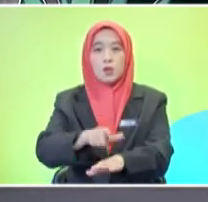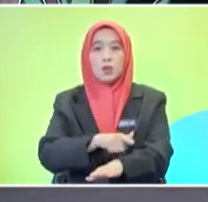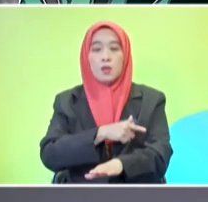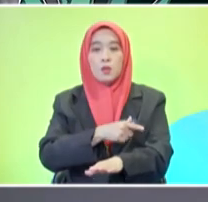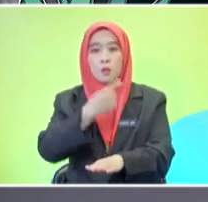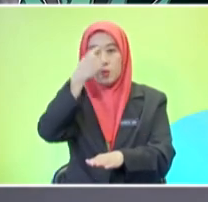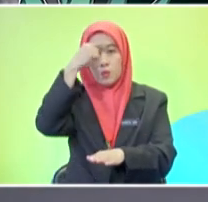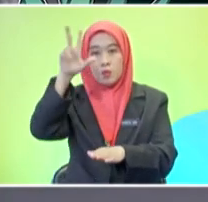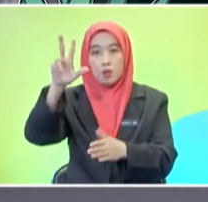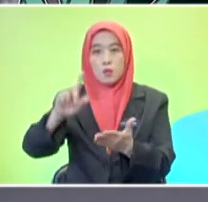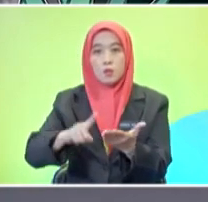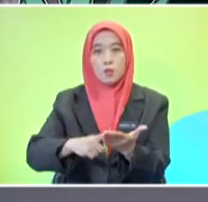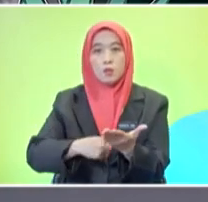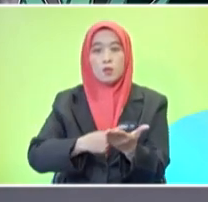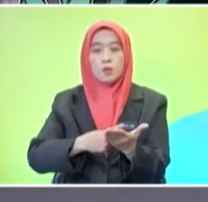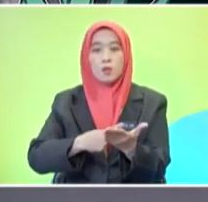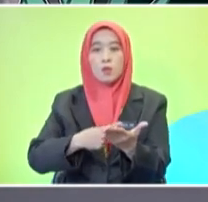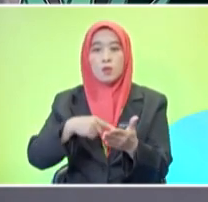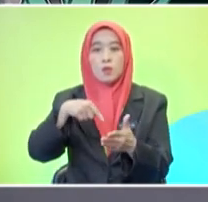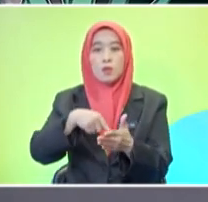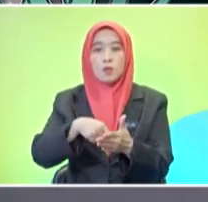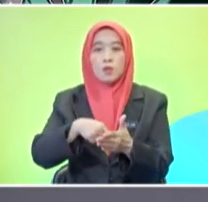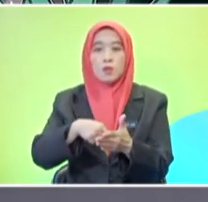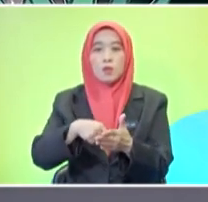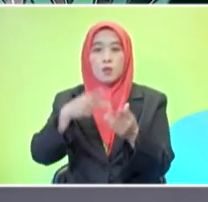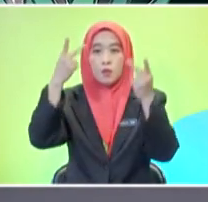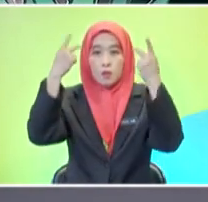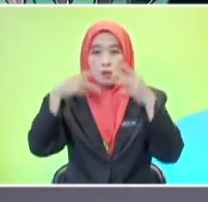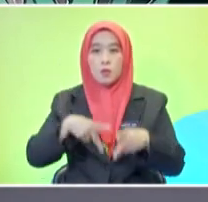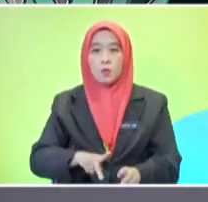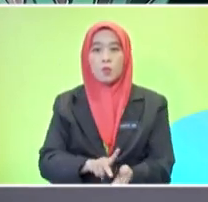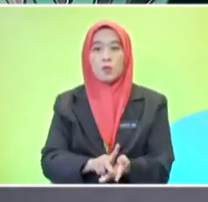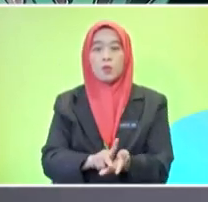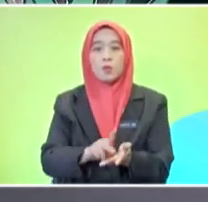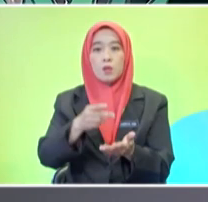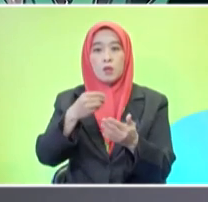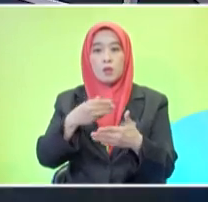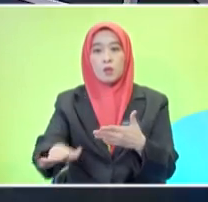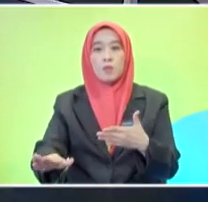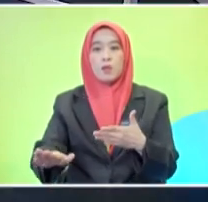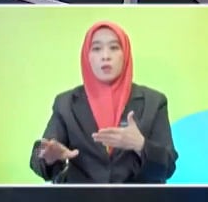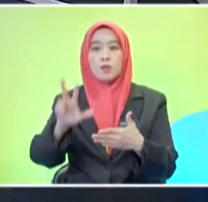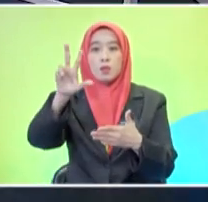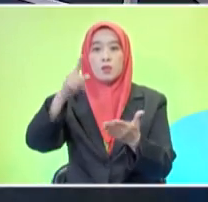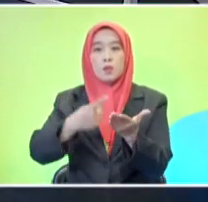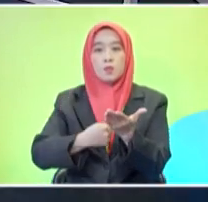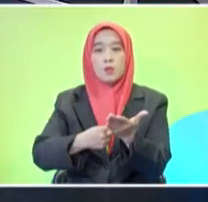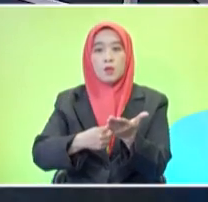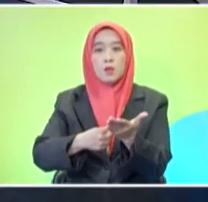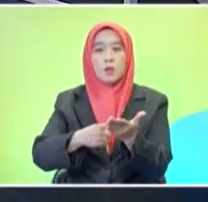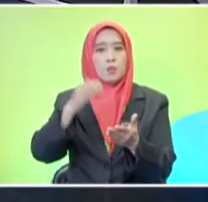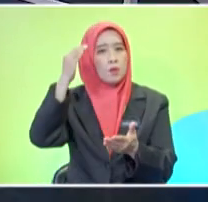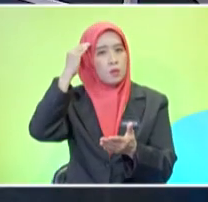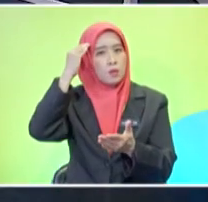Mm-hmm. Okay, so this is the result after 3 weeks. So, Shafika, right. What do you think is the difference